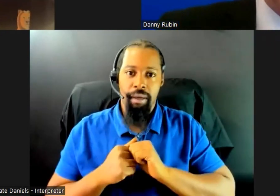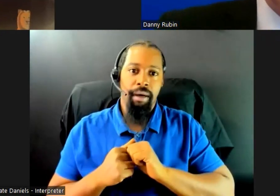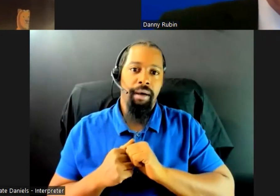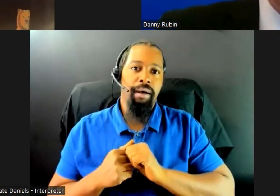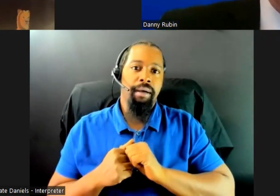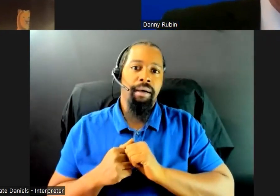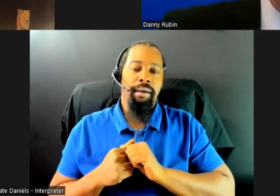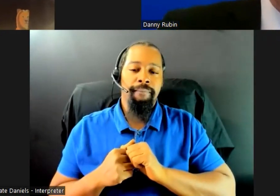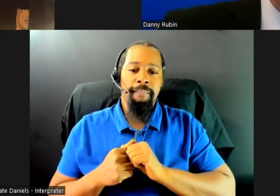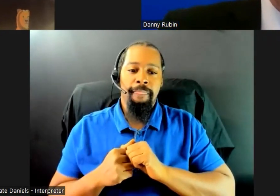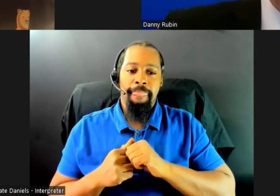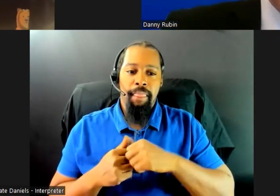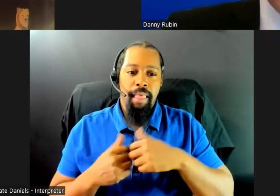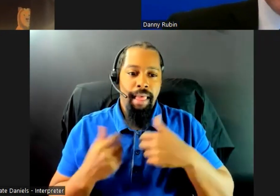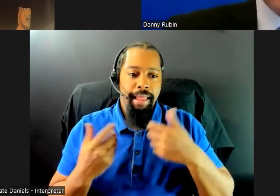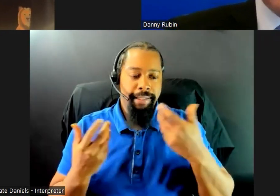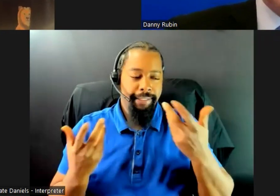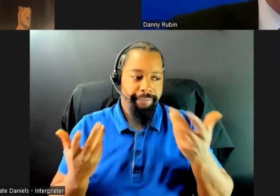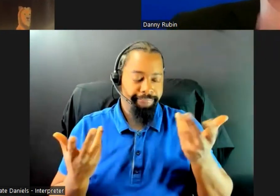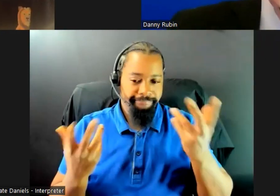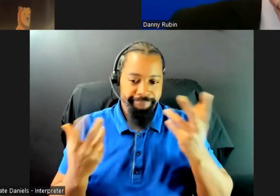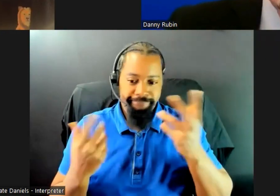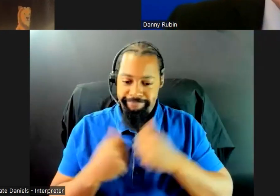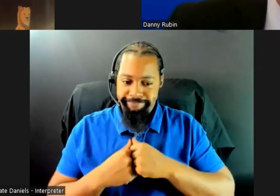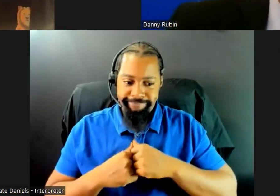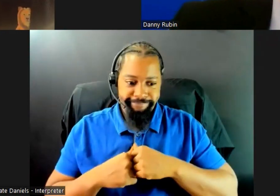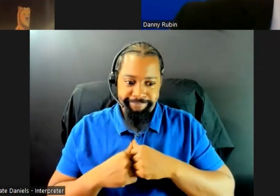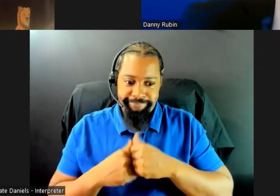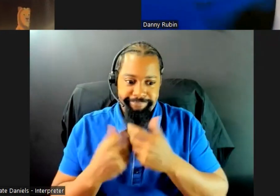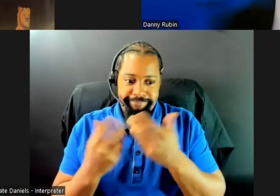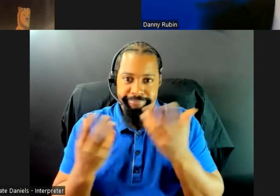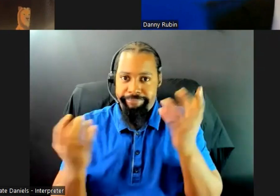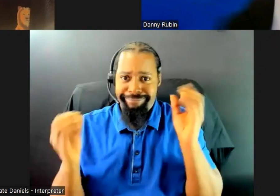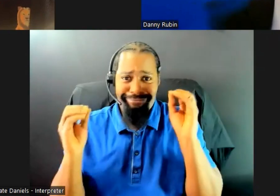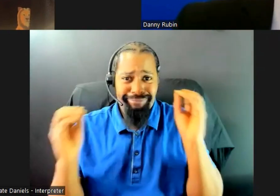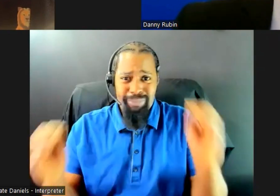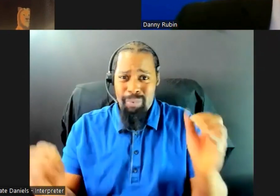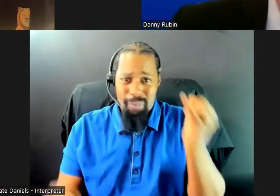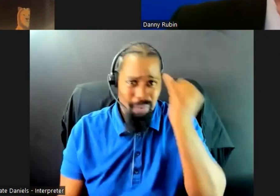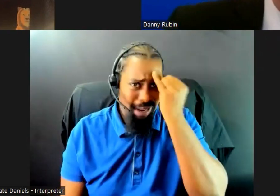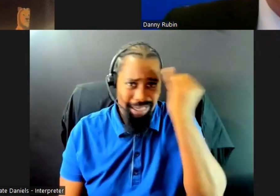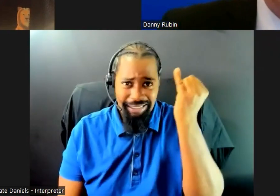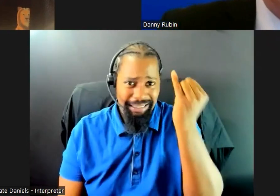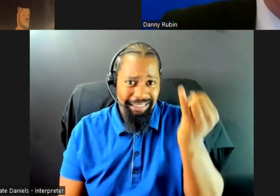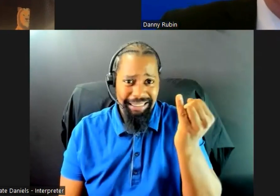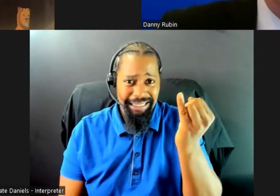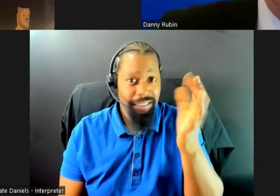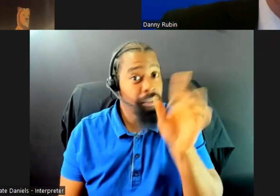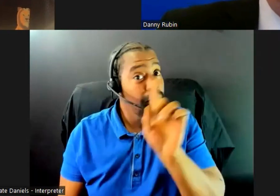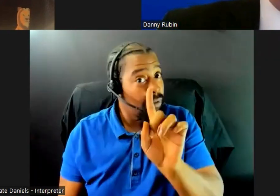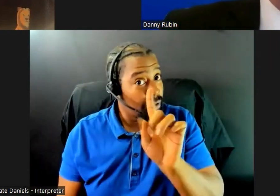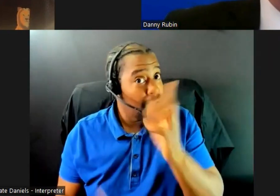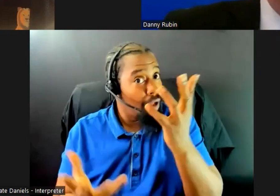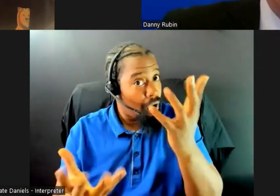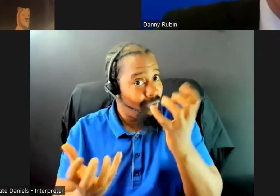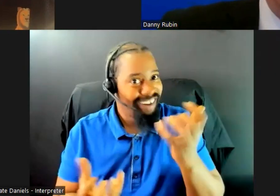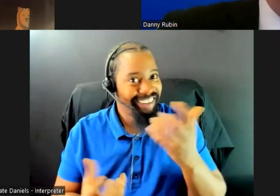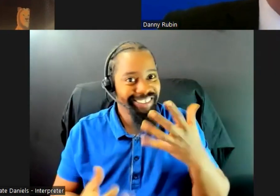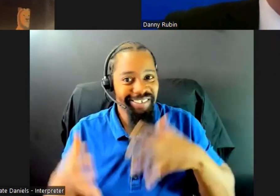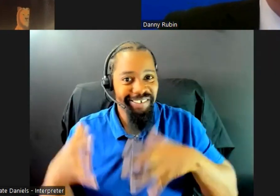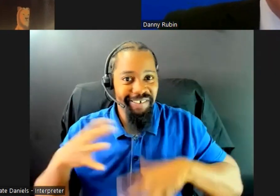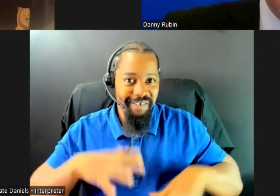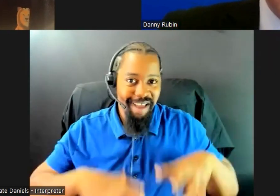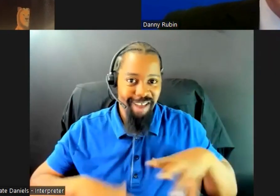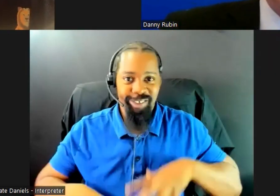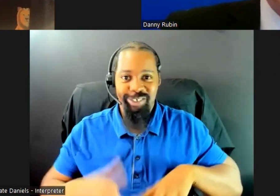mean, there was no other idea in my head. I just wanted to be a fashion designer. So my